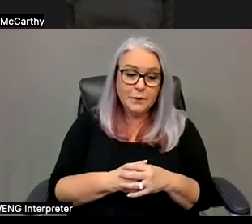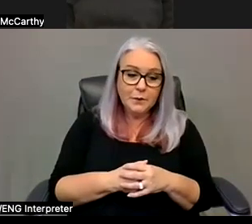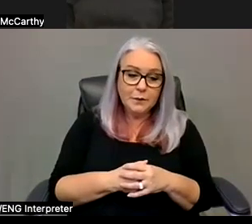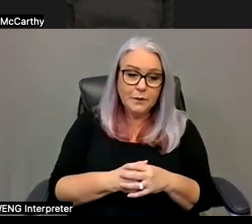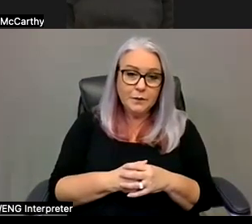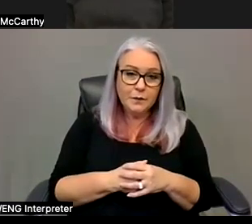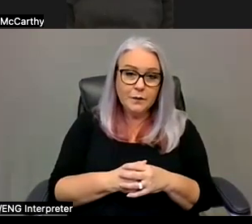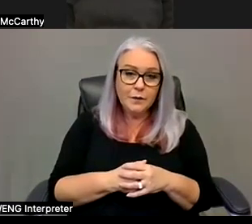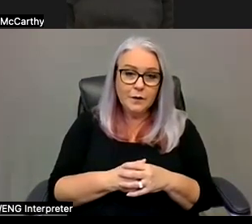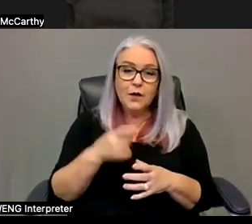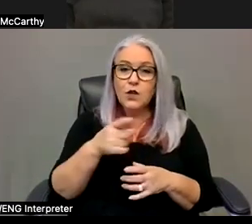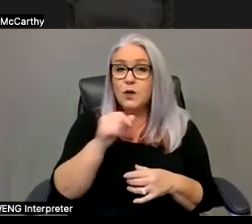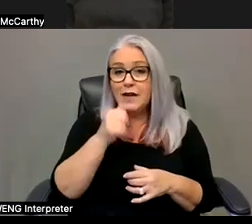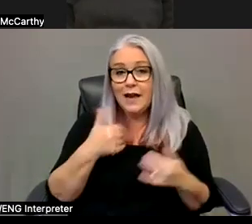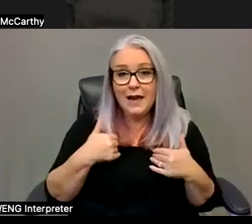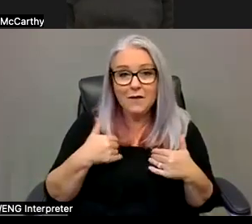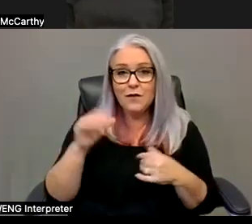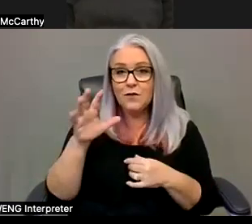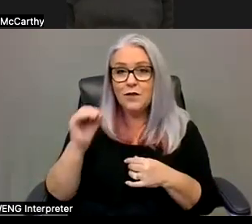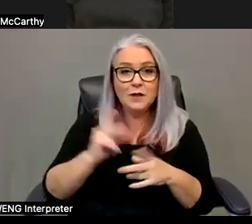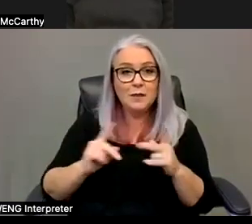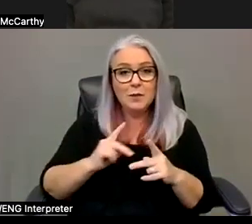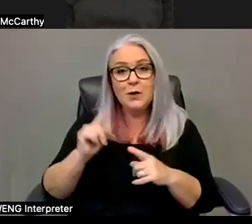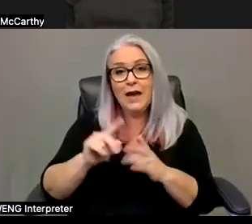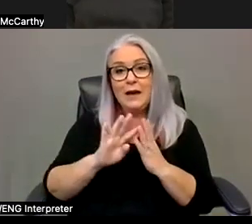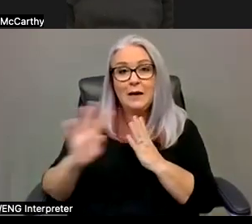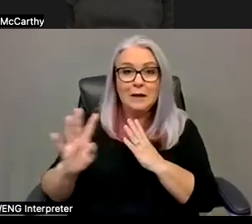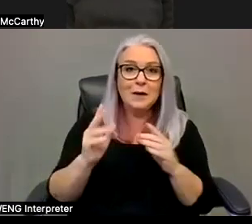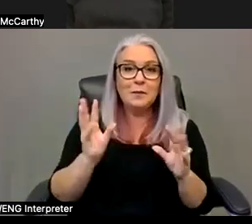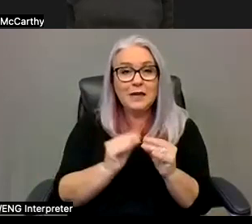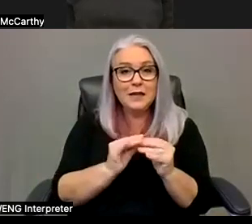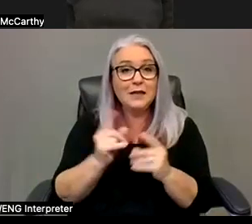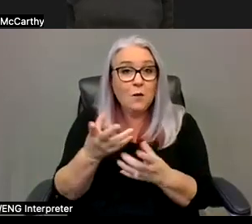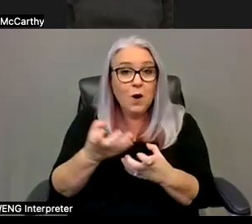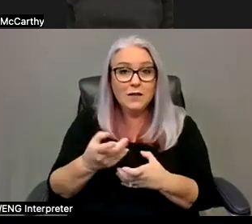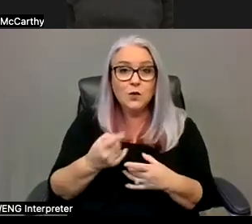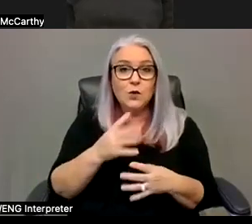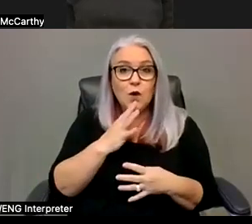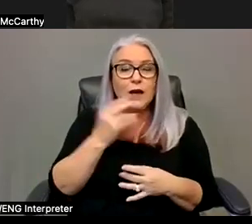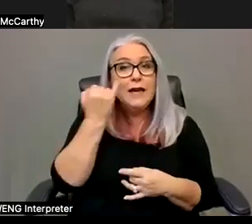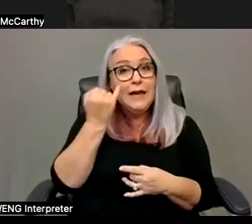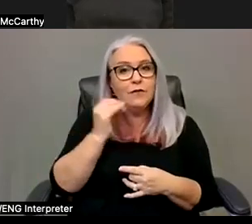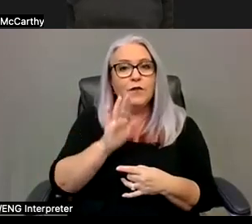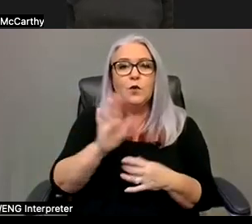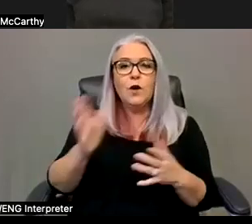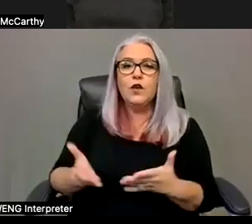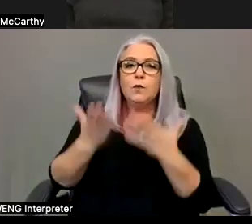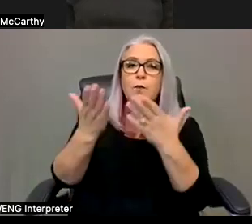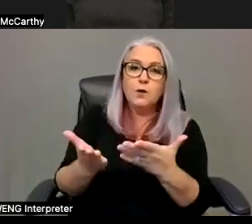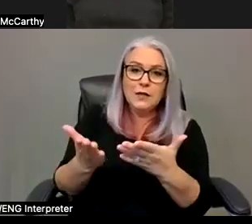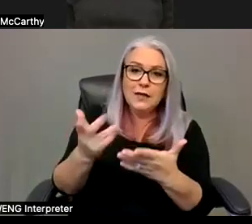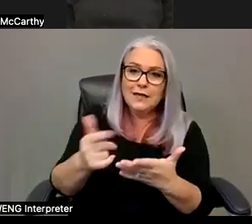you wouldn't have 50 people at a meeting who want to speak if what you were proposing wasn't